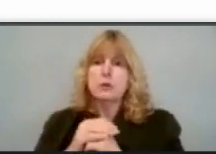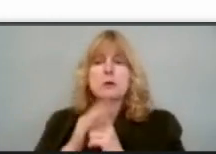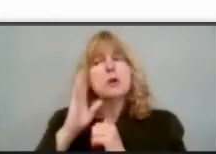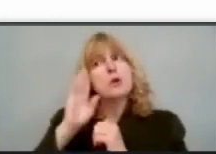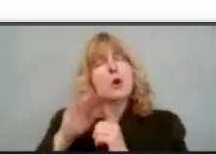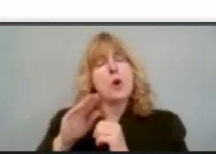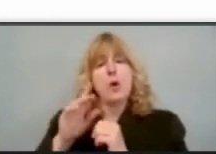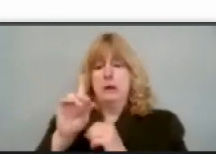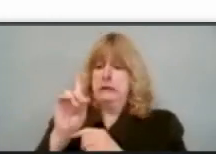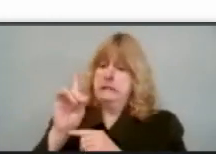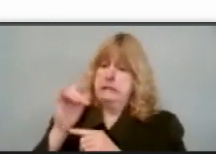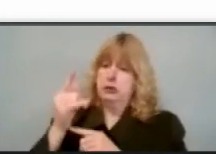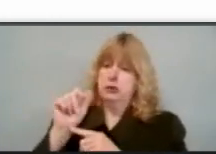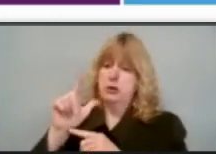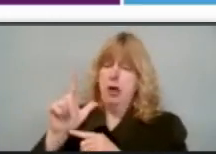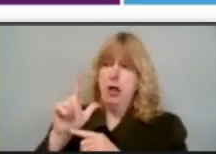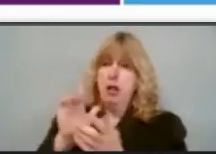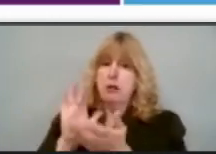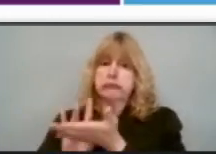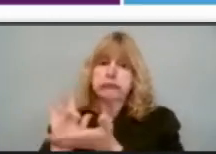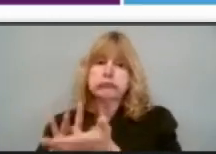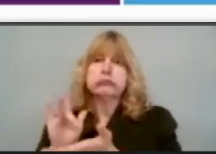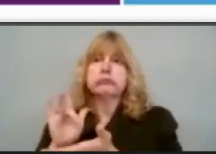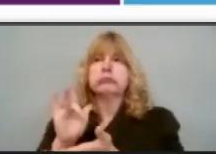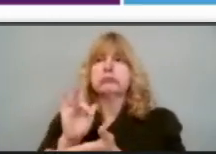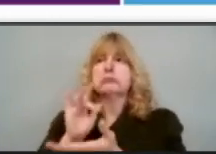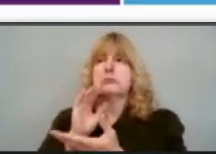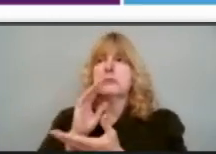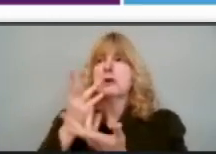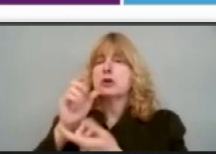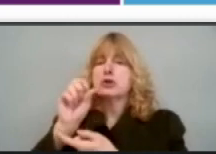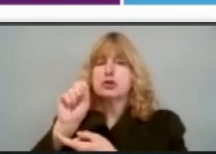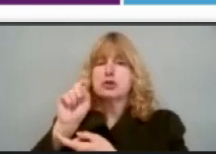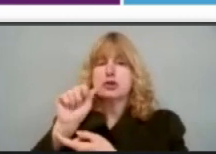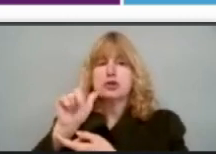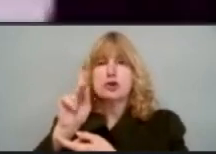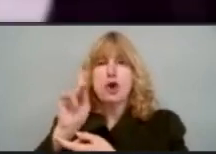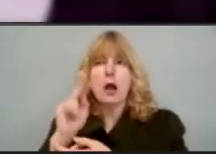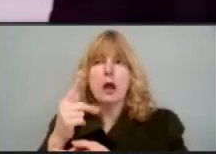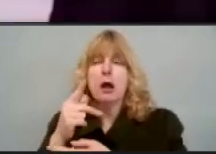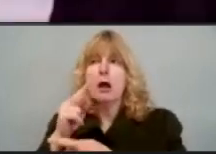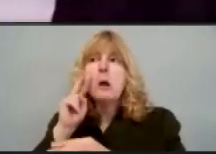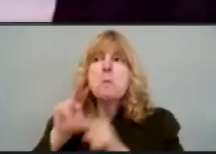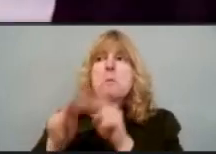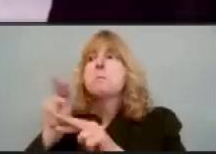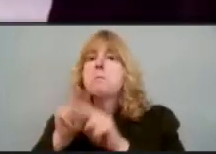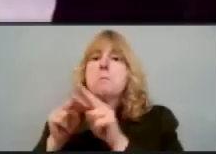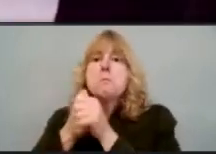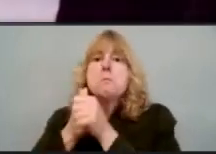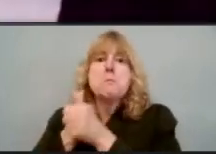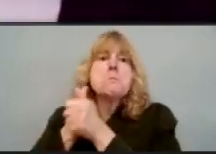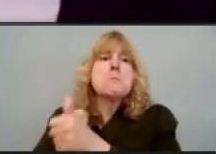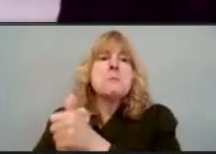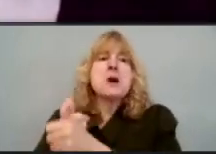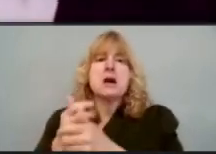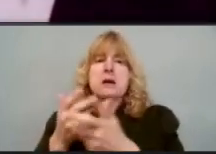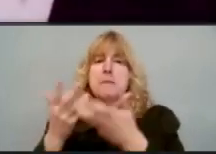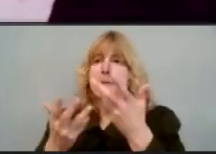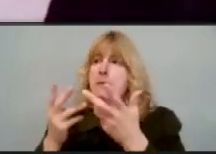digital abuse, stalking online, sending maybe in an abusive relationship, the dating partner might send